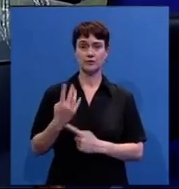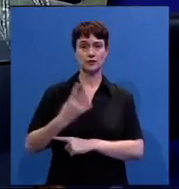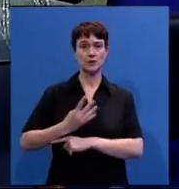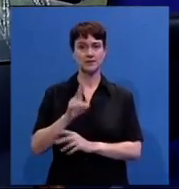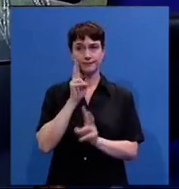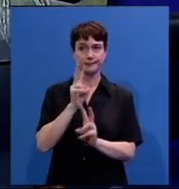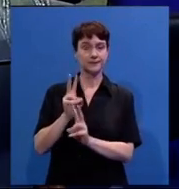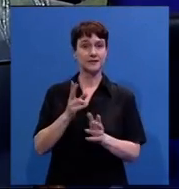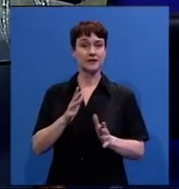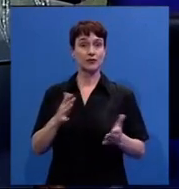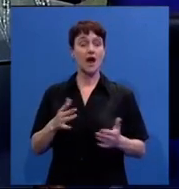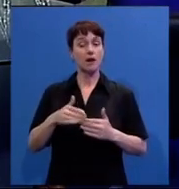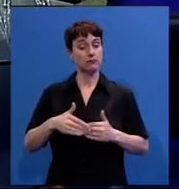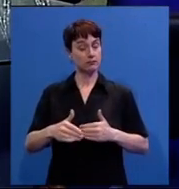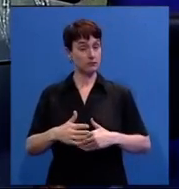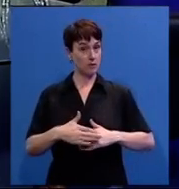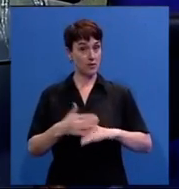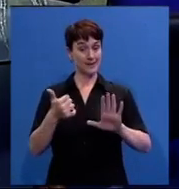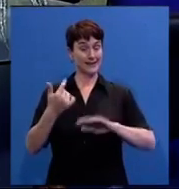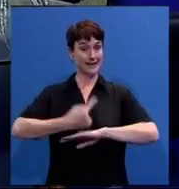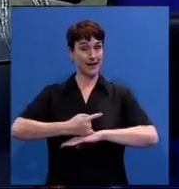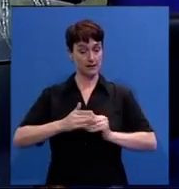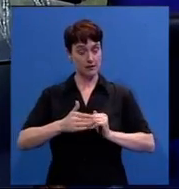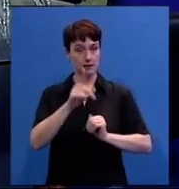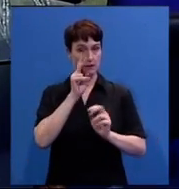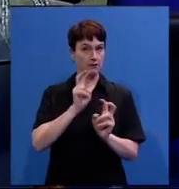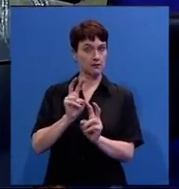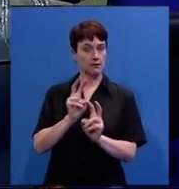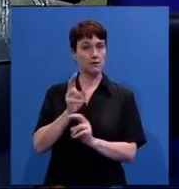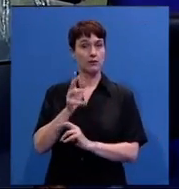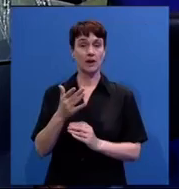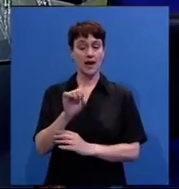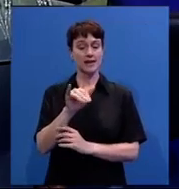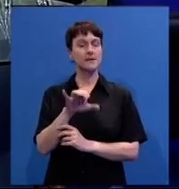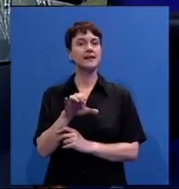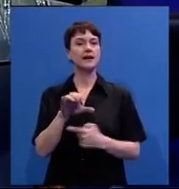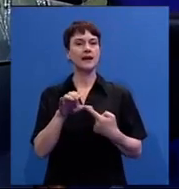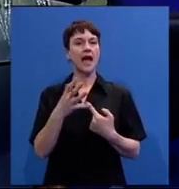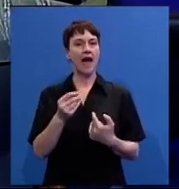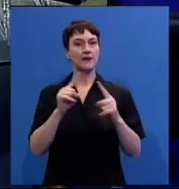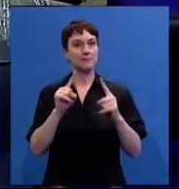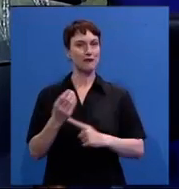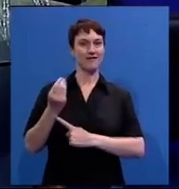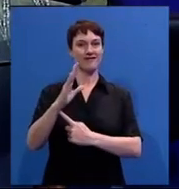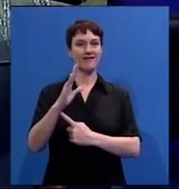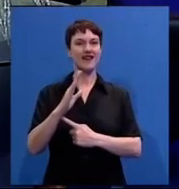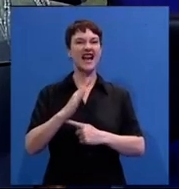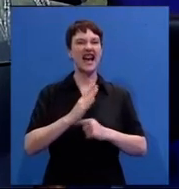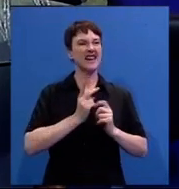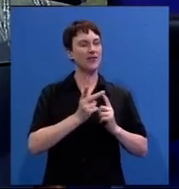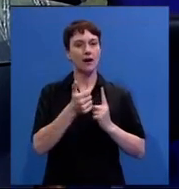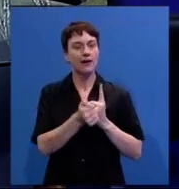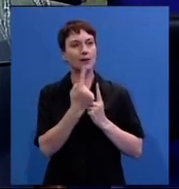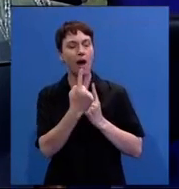4 days, and will continue to see for the next six, that the SABC has special broadcasts on all our channels to honour and